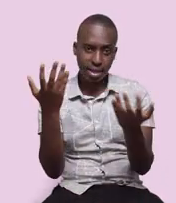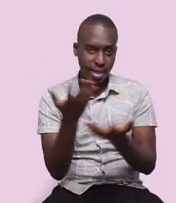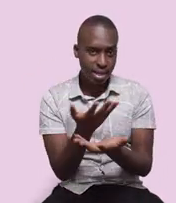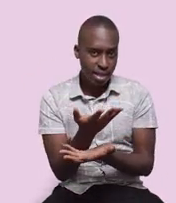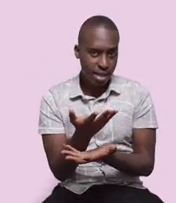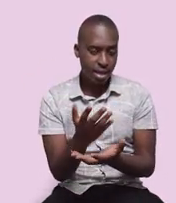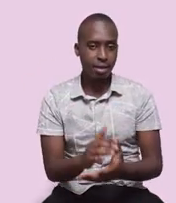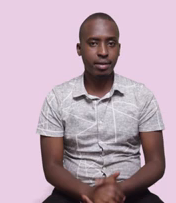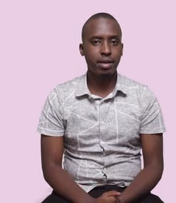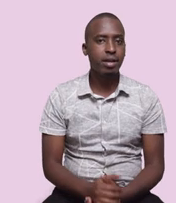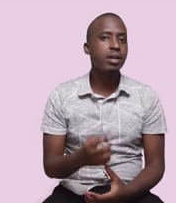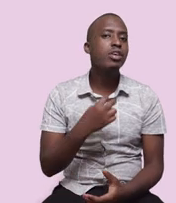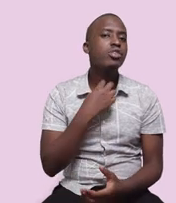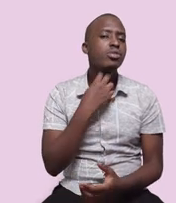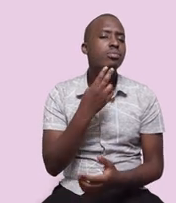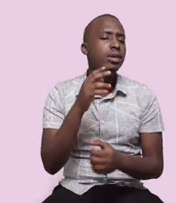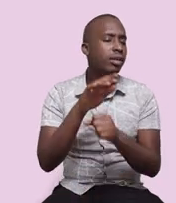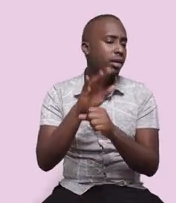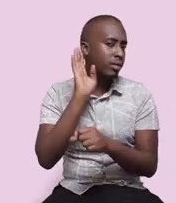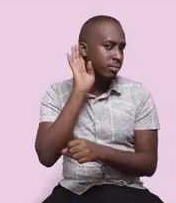is... Speak louder.